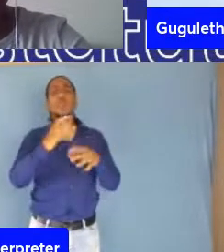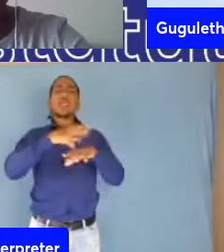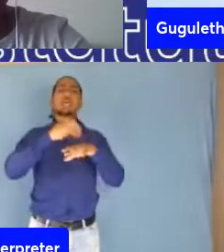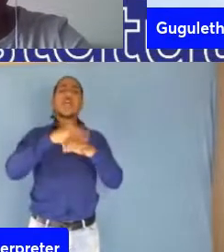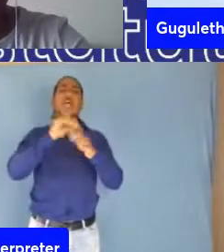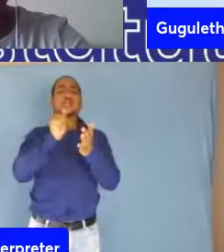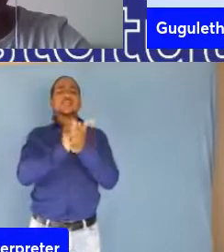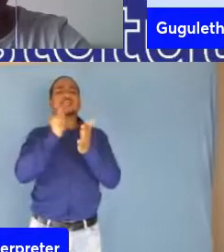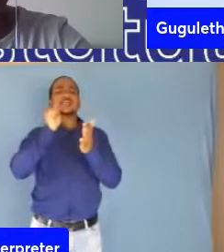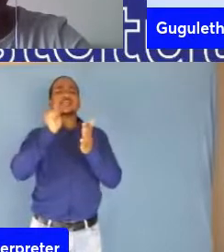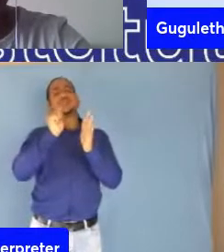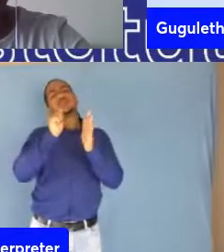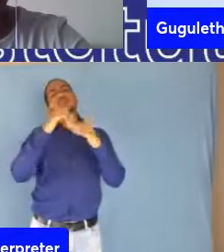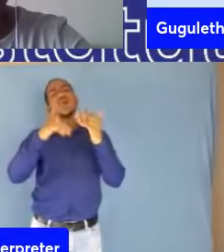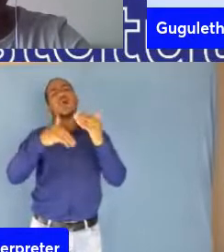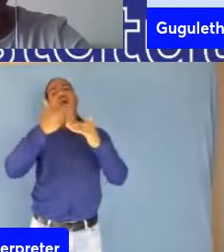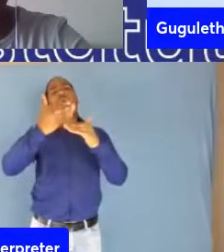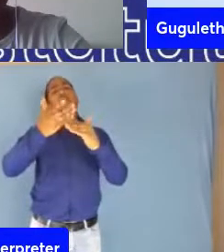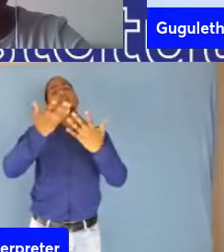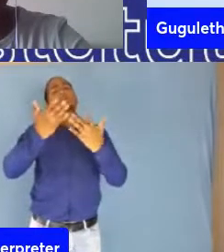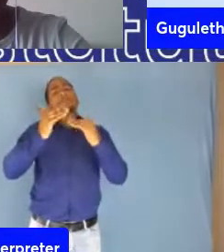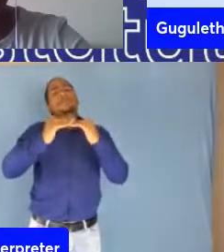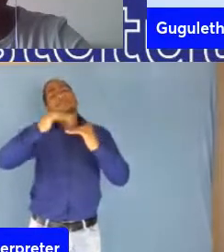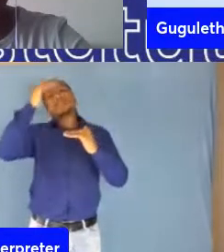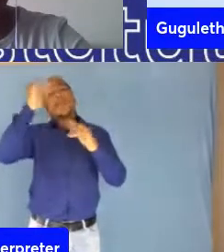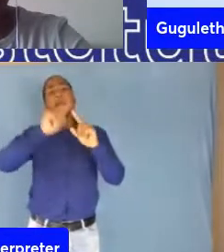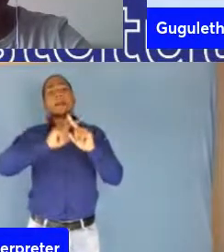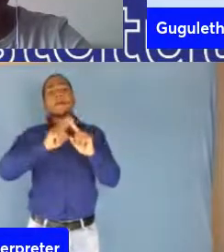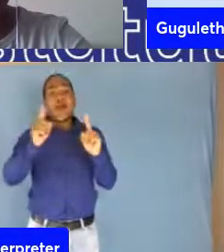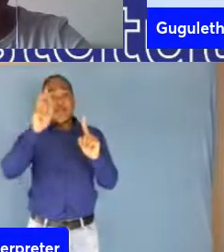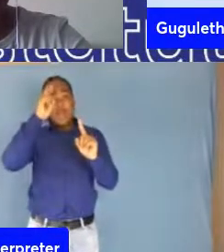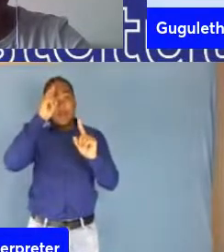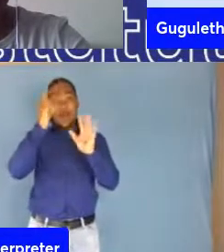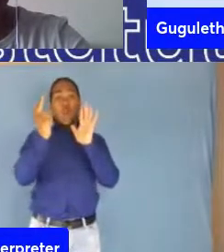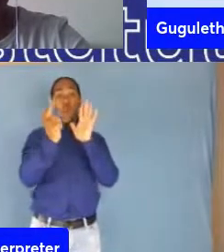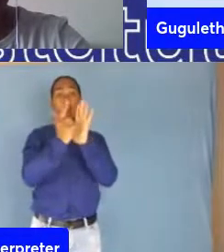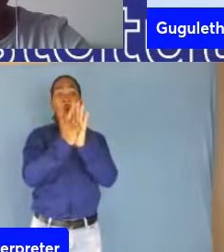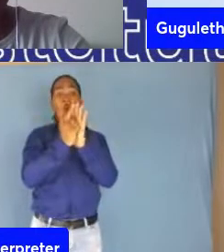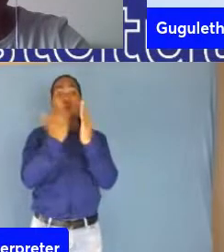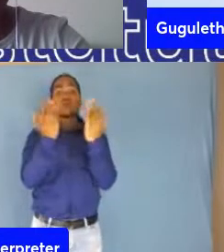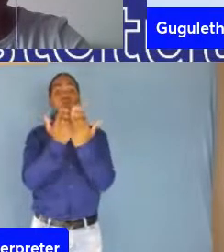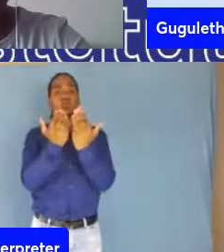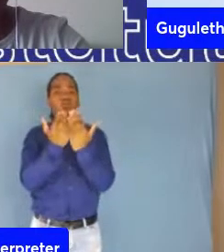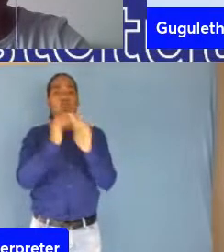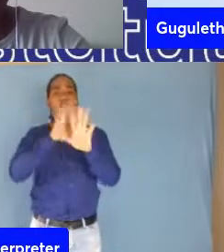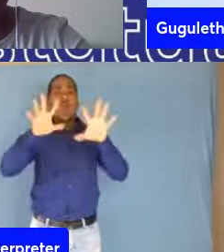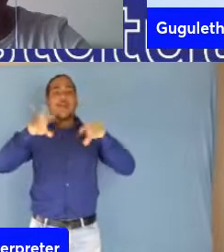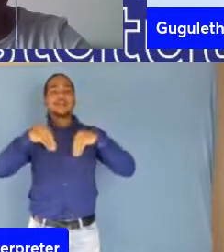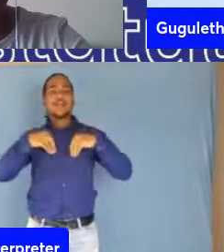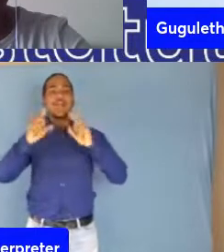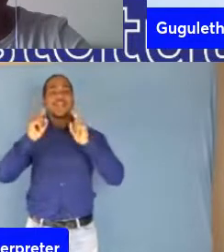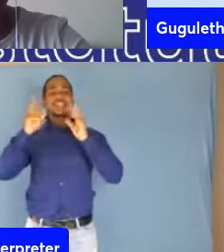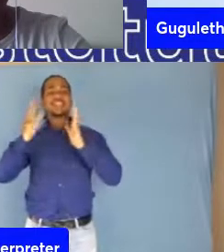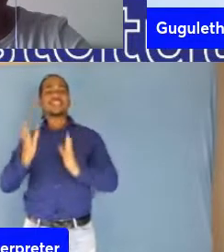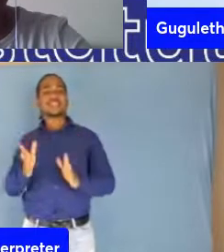not acceptable in terms of the laws of the school for a teacher or somebody of authority to sleep